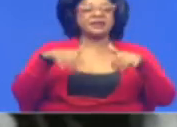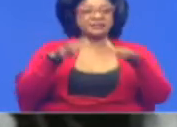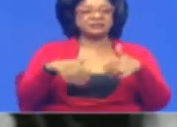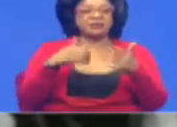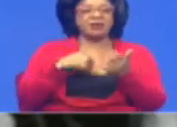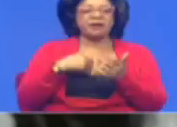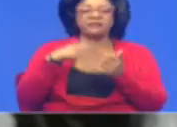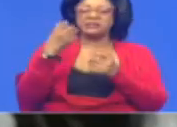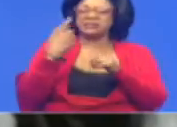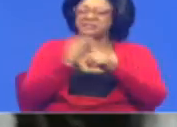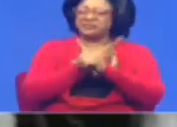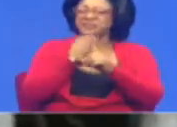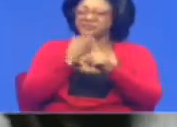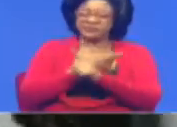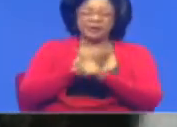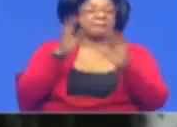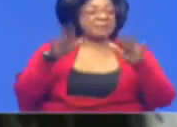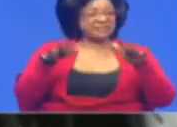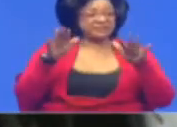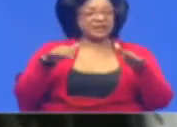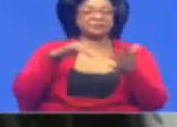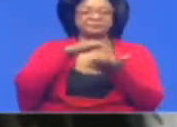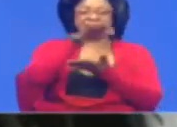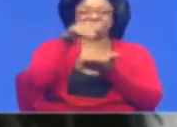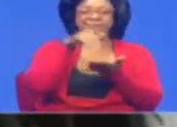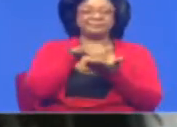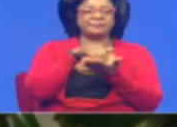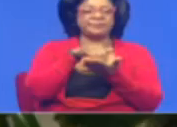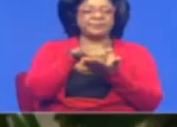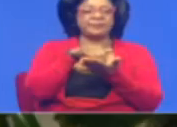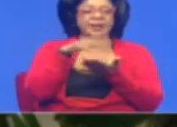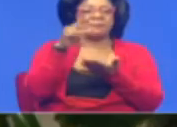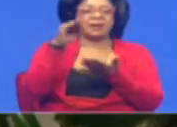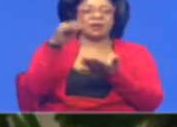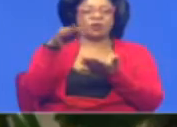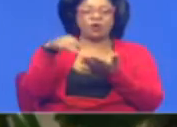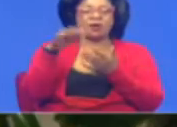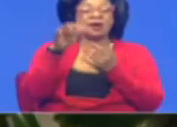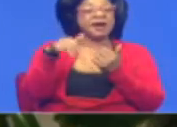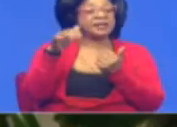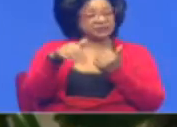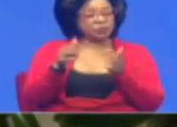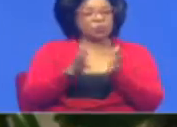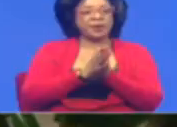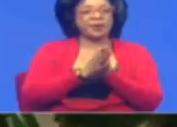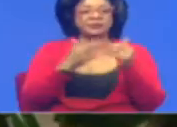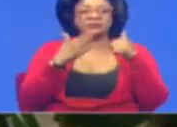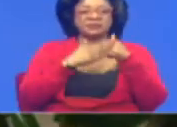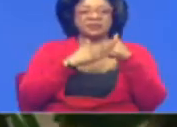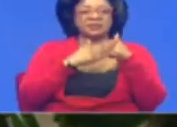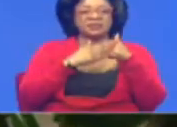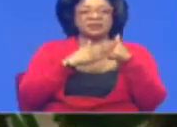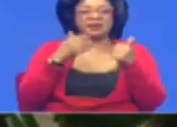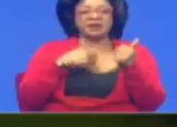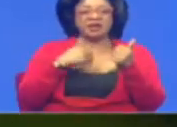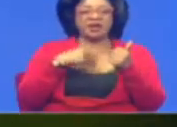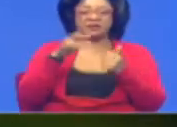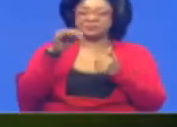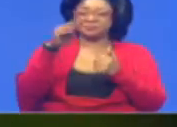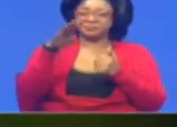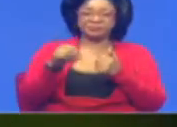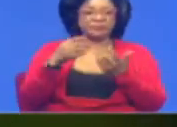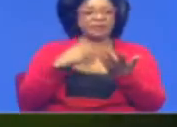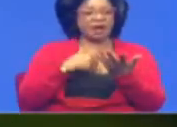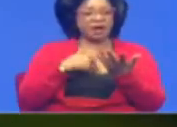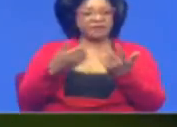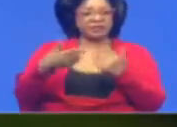species and is located inside Dubai's Miracle Garden. With 9 custom-built domes, the habitat covers a